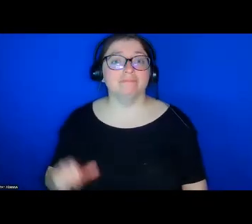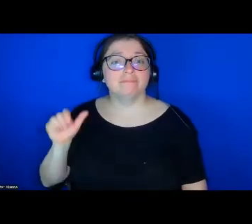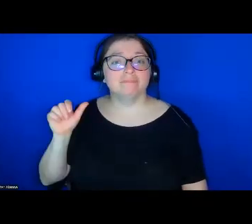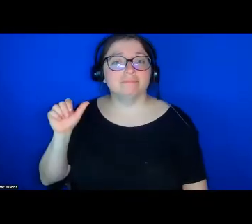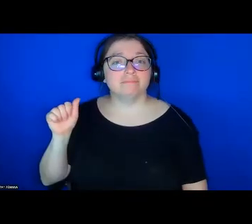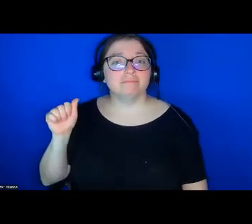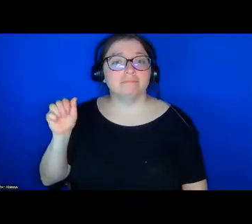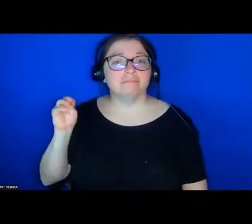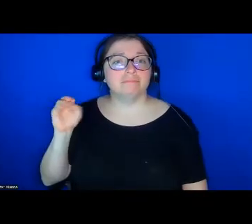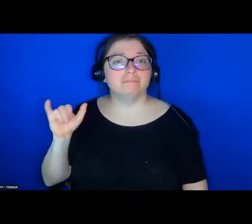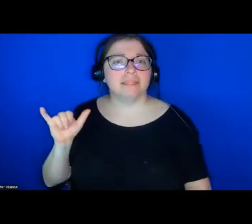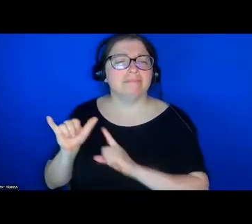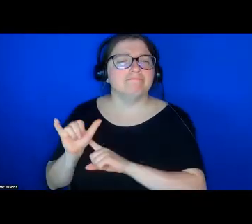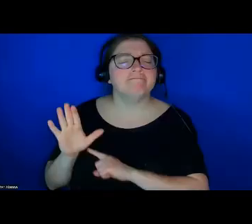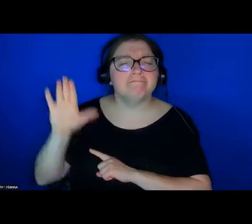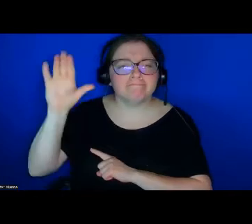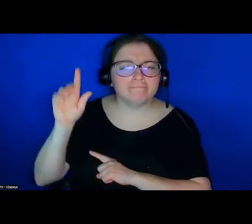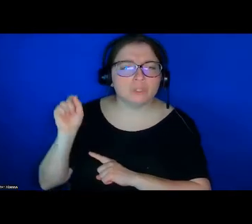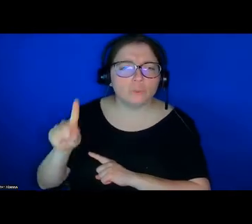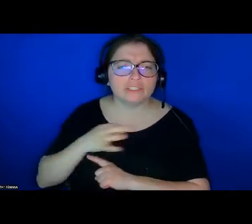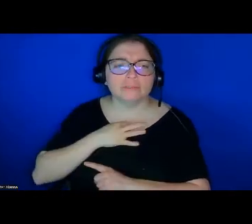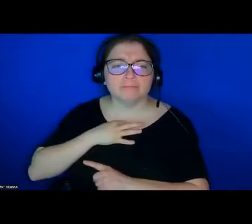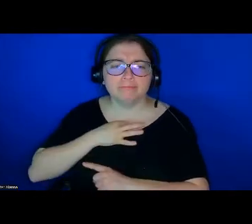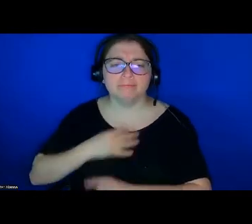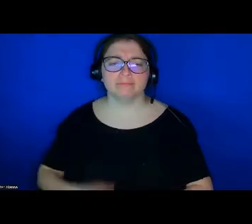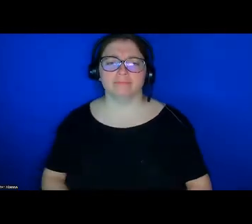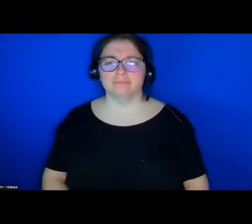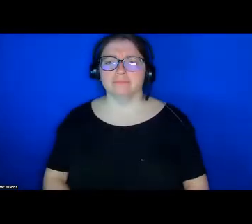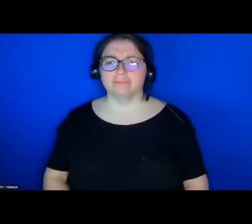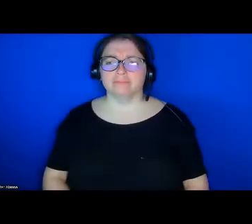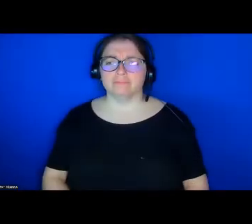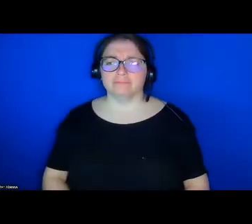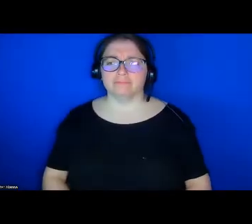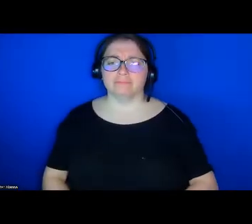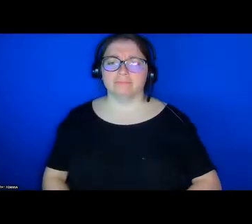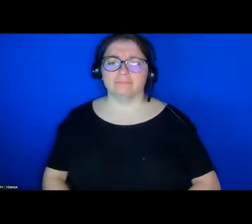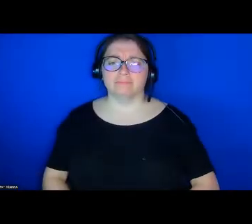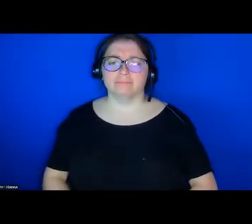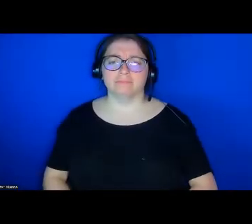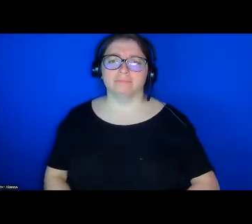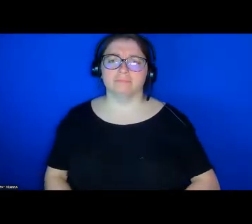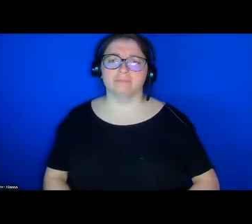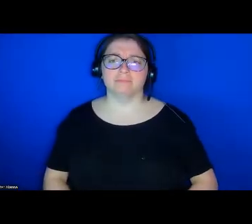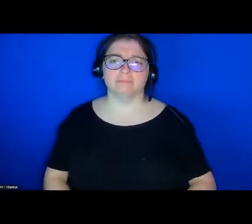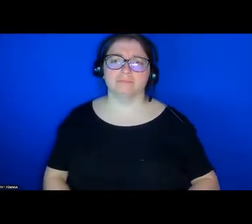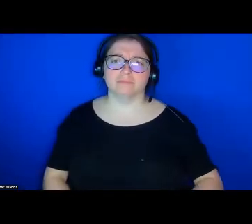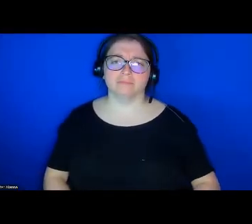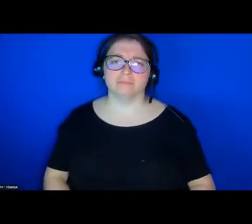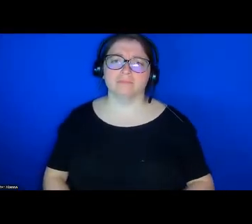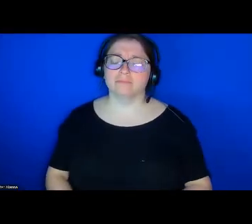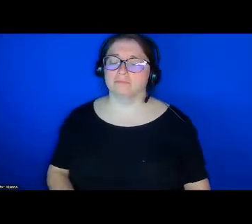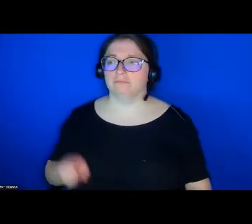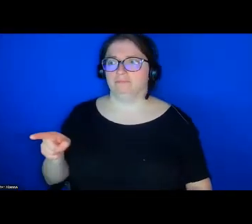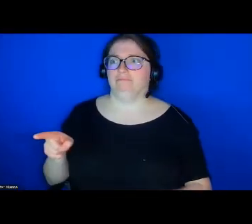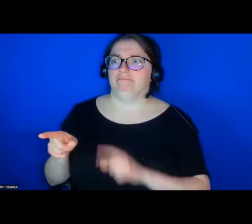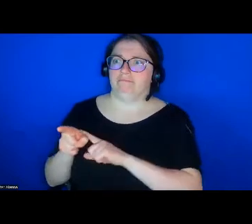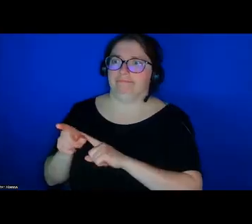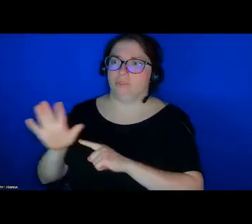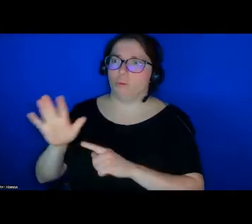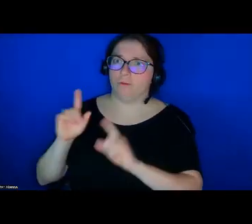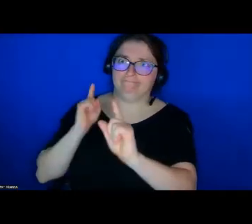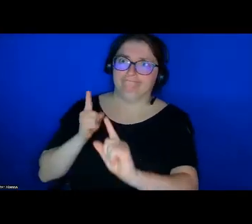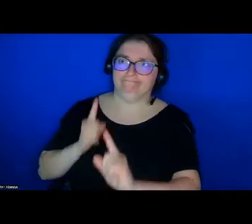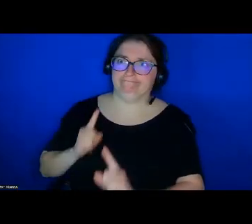I just have a quick question for you Neil um is I guess you know I mean you raise you know all the